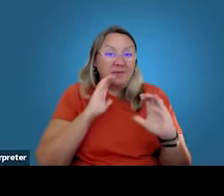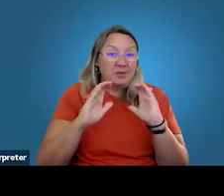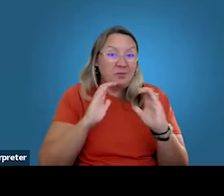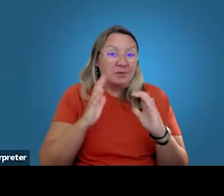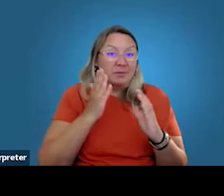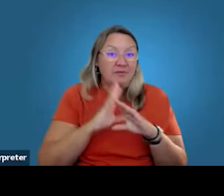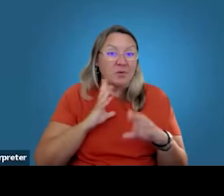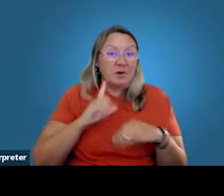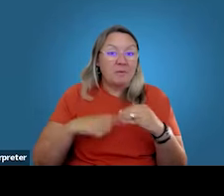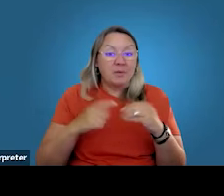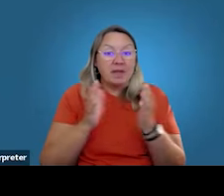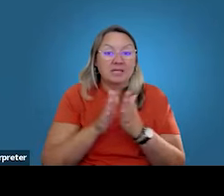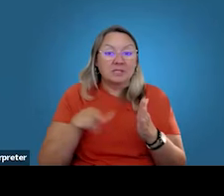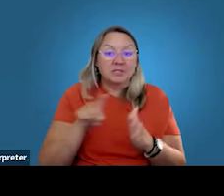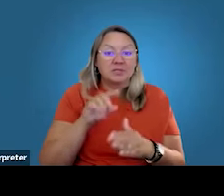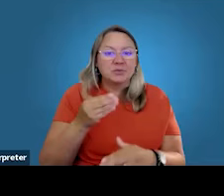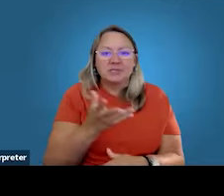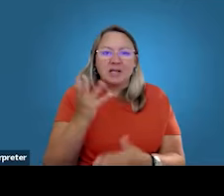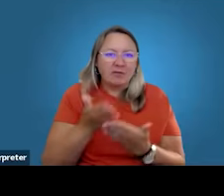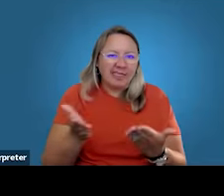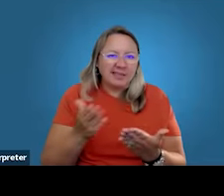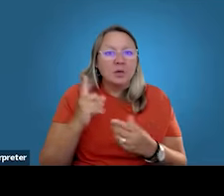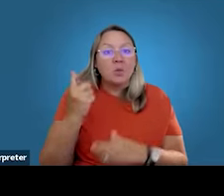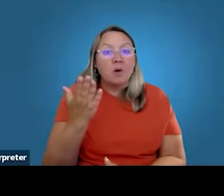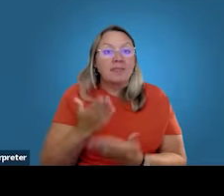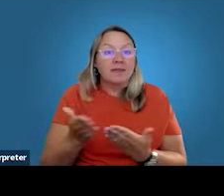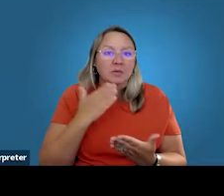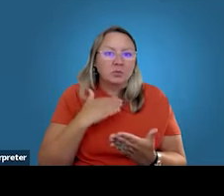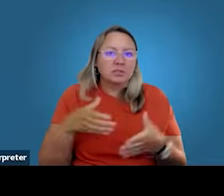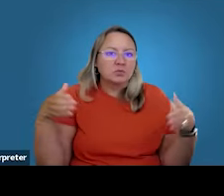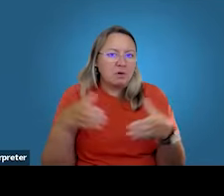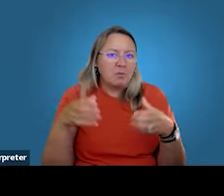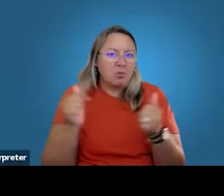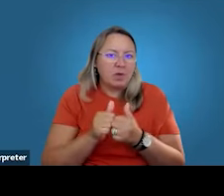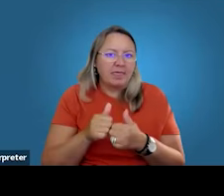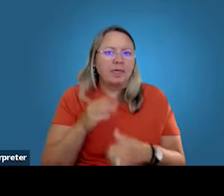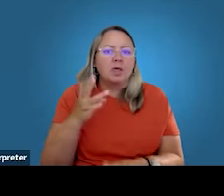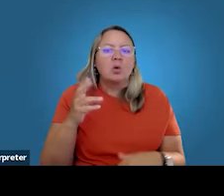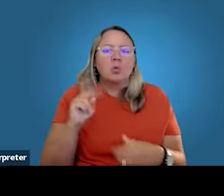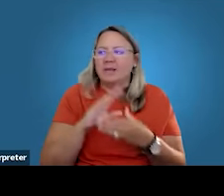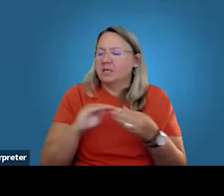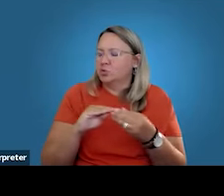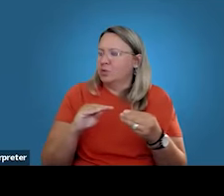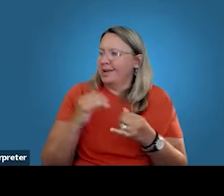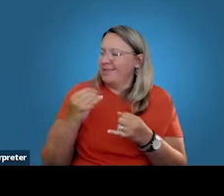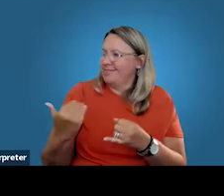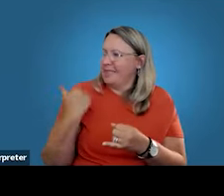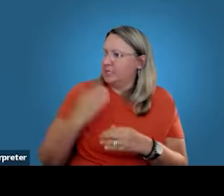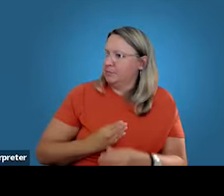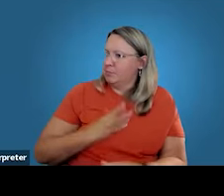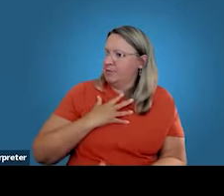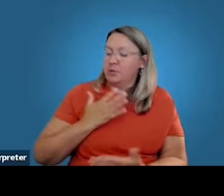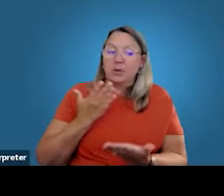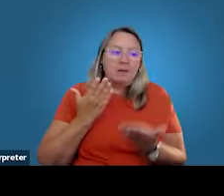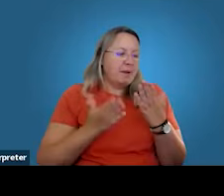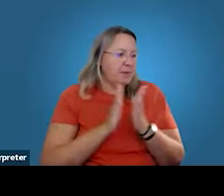before the session where we asked you to do a number of things. One of them was to come with, when did a story last move you? It might be a book, it